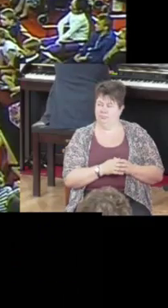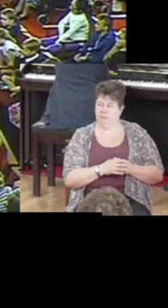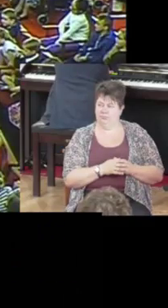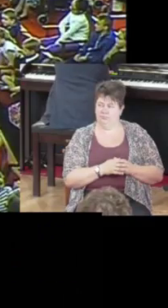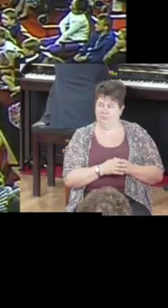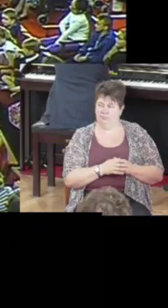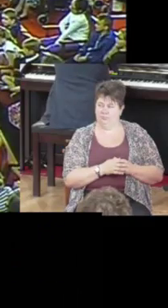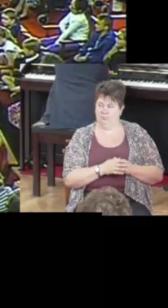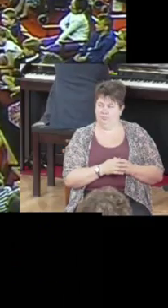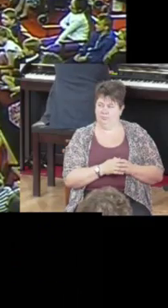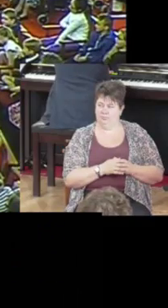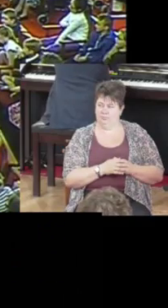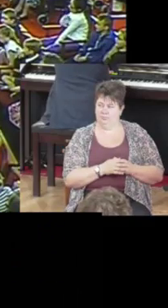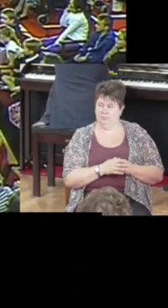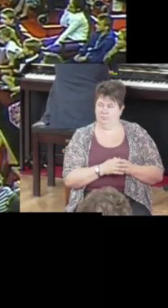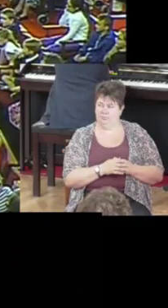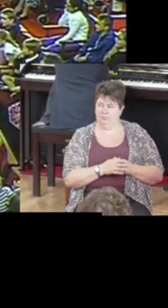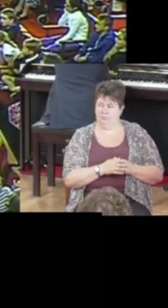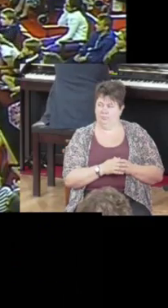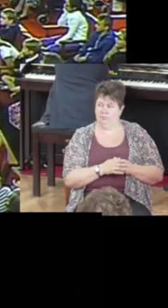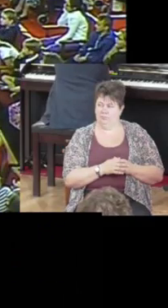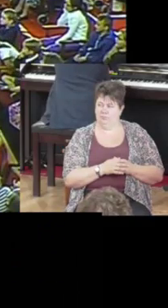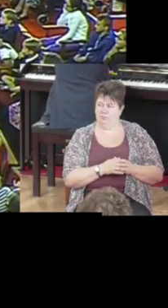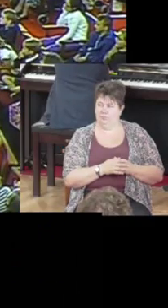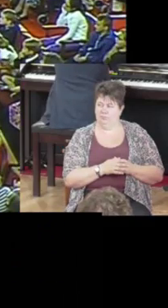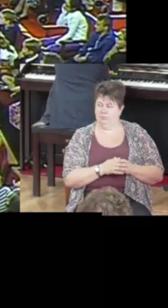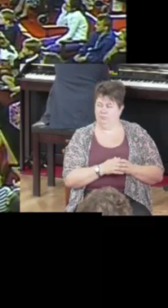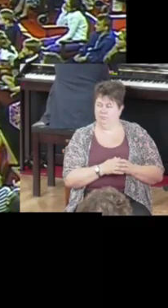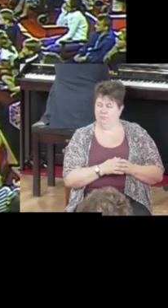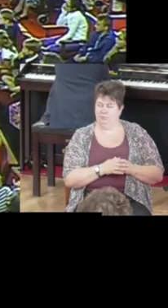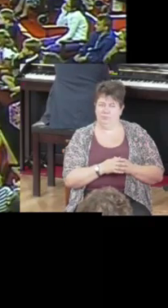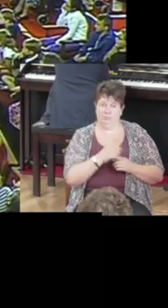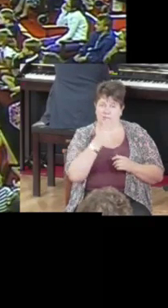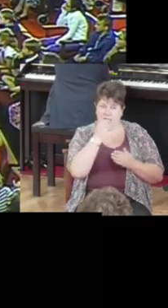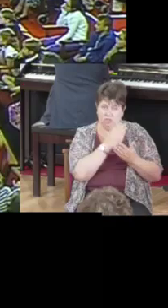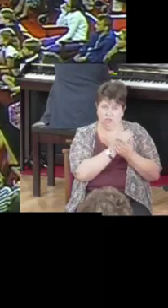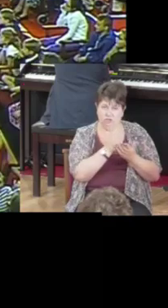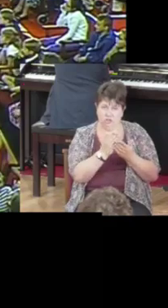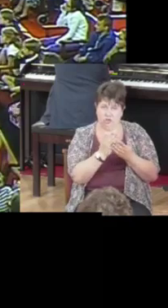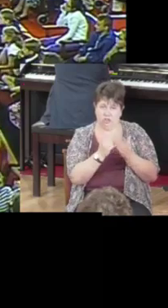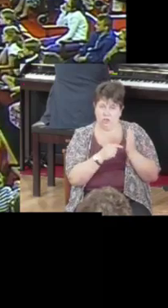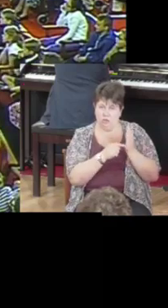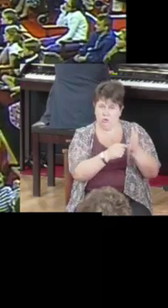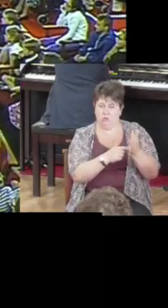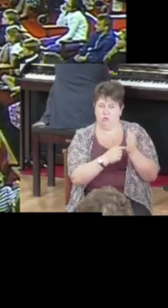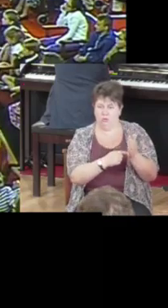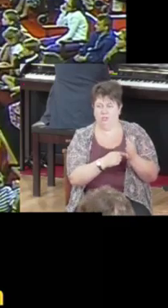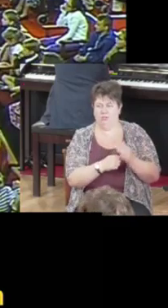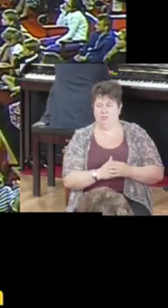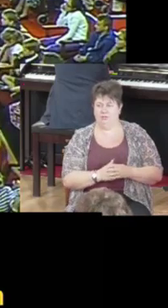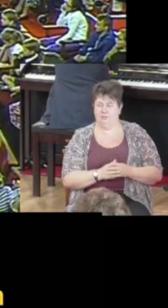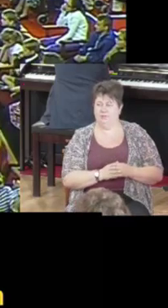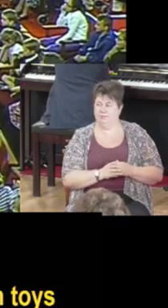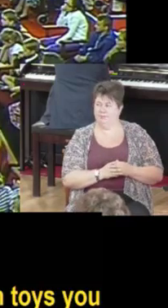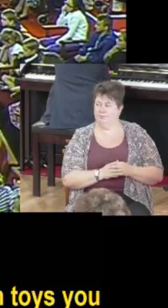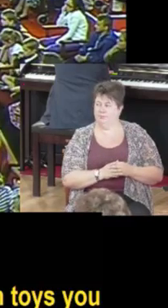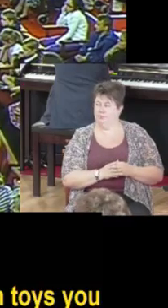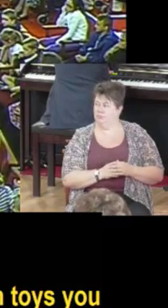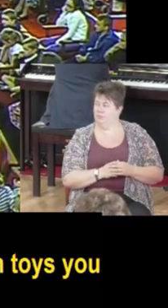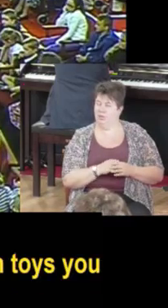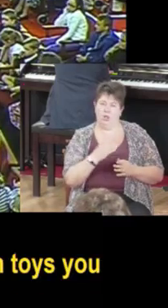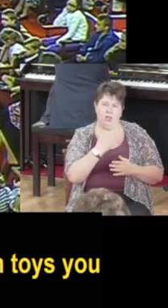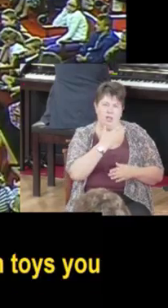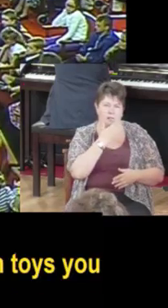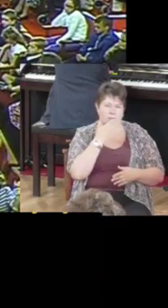If you want to come to somebody's house to play with your toys... Yeah, you can go and share somebody's toys. That's lovely. What